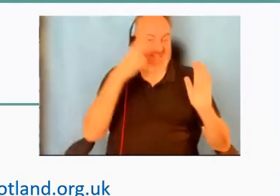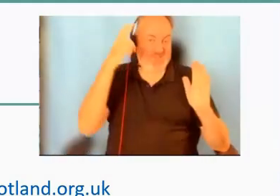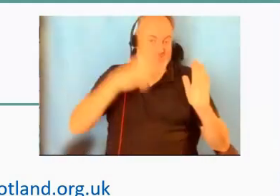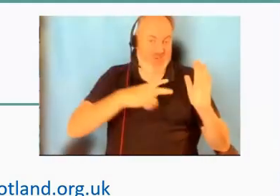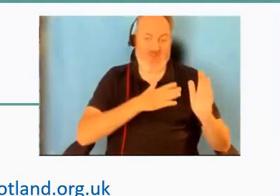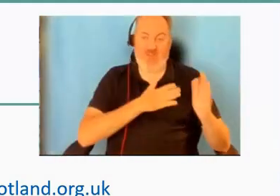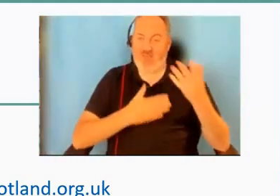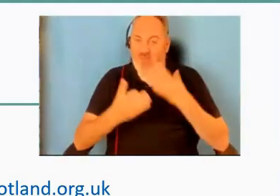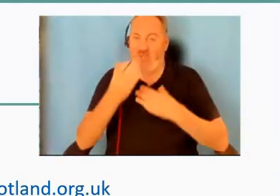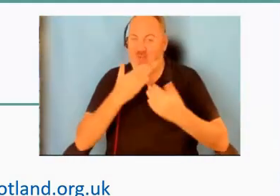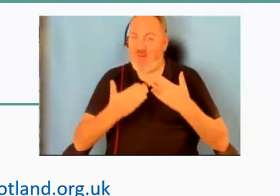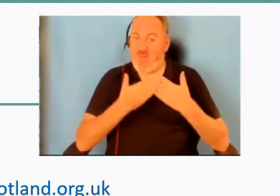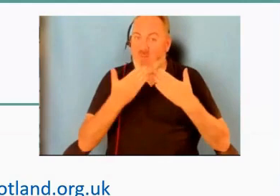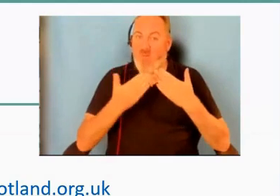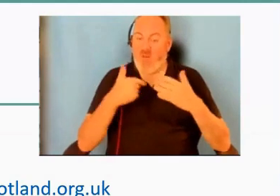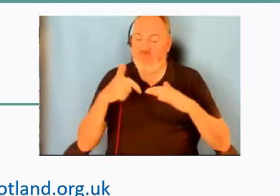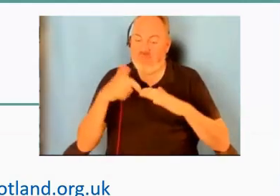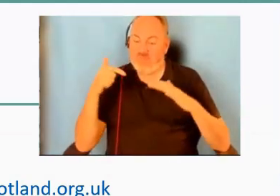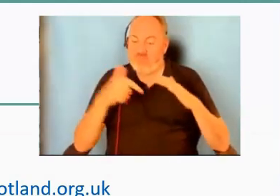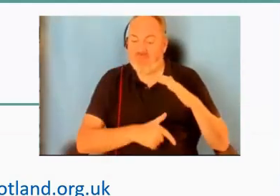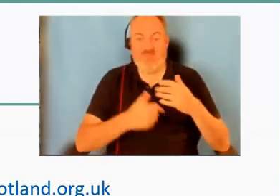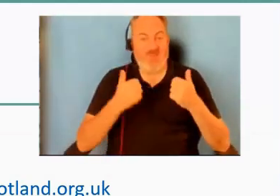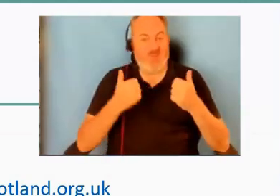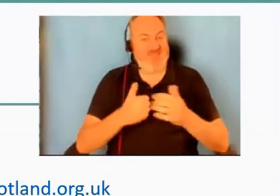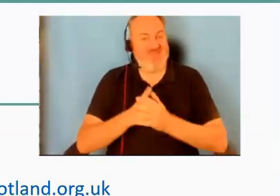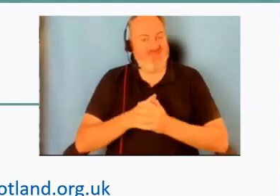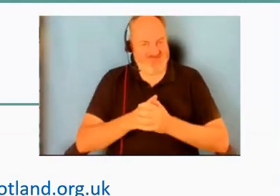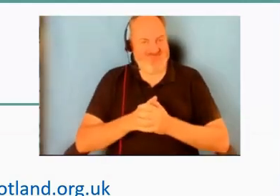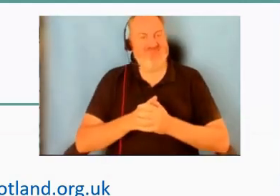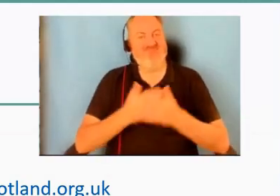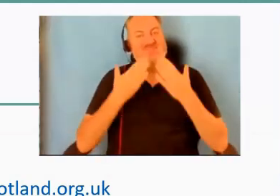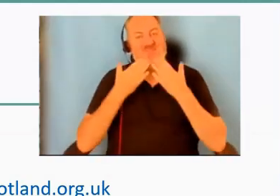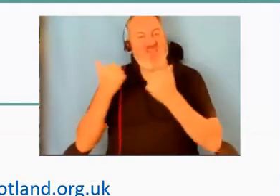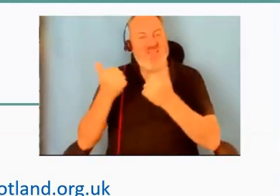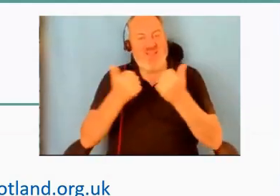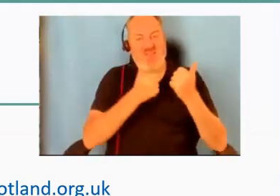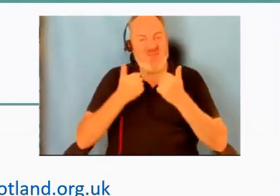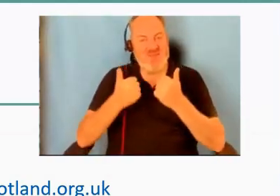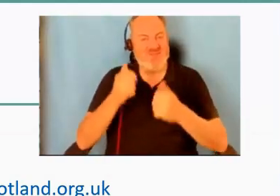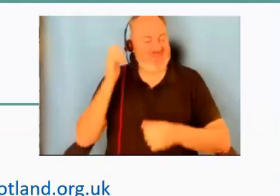bit more than you have today and just cement some of your learning. So thanks again for joining.